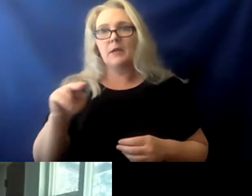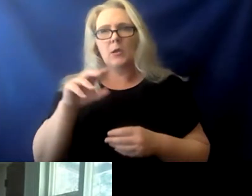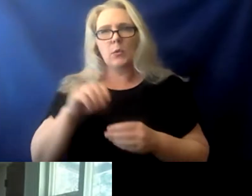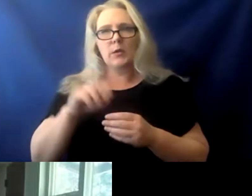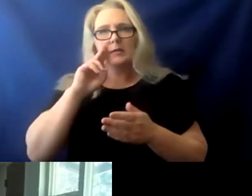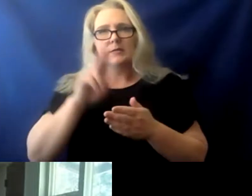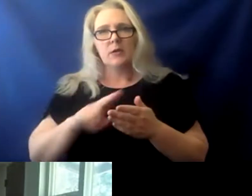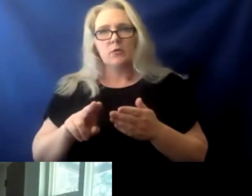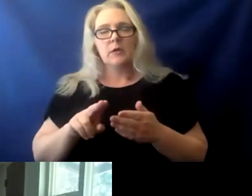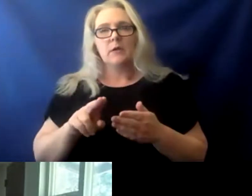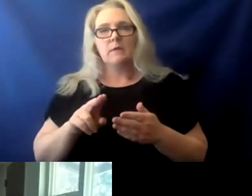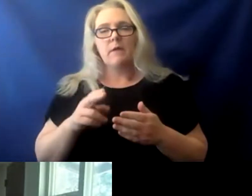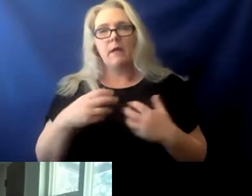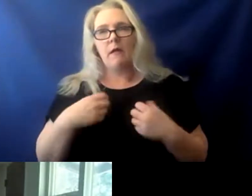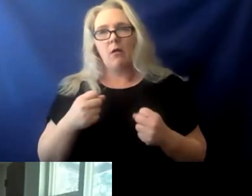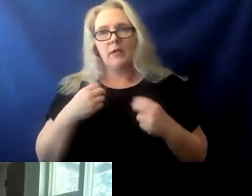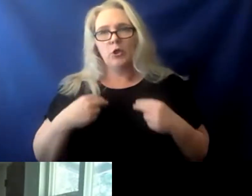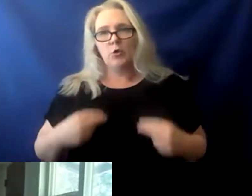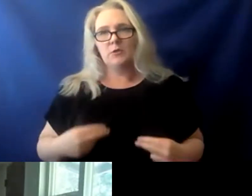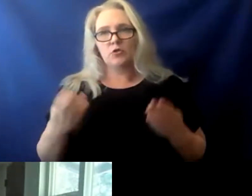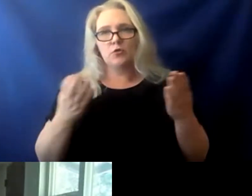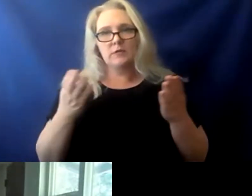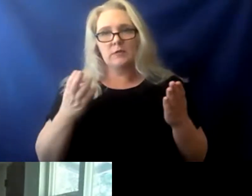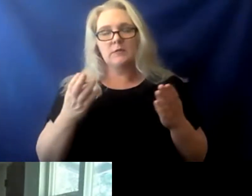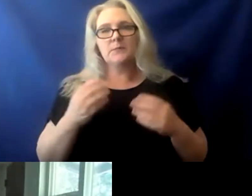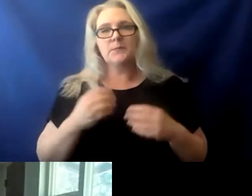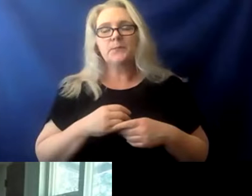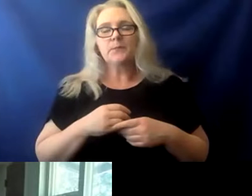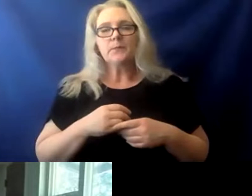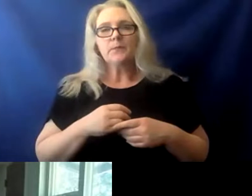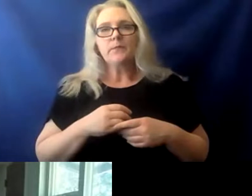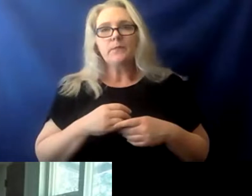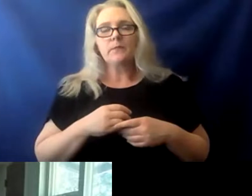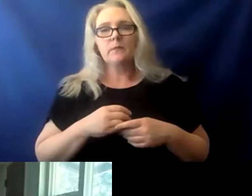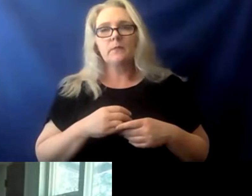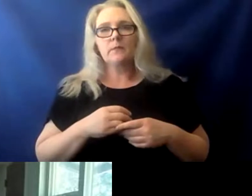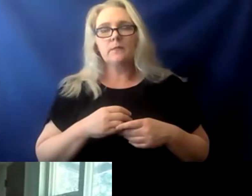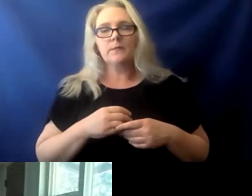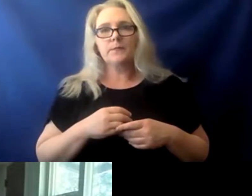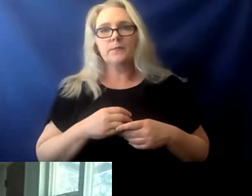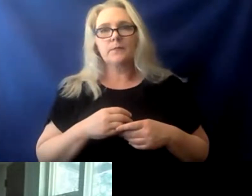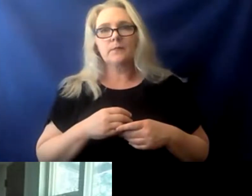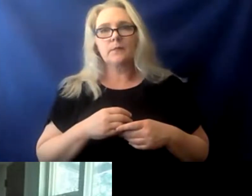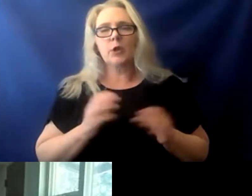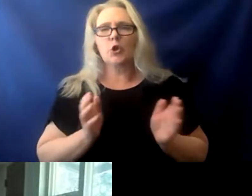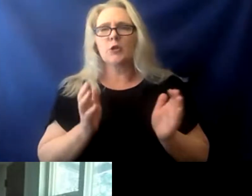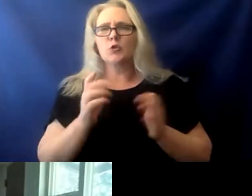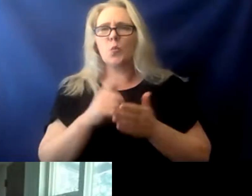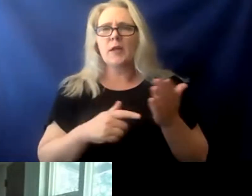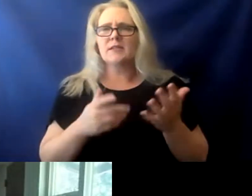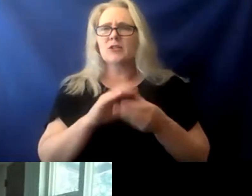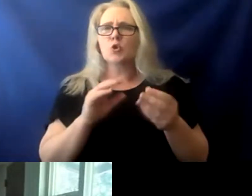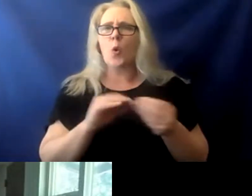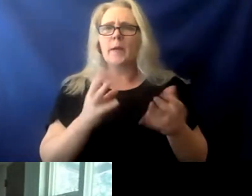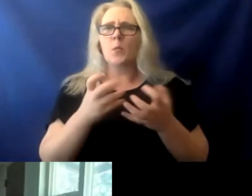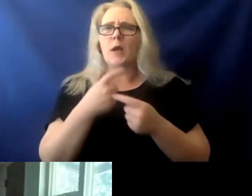Health and Human Services that comes from California. So I just encourage us to think about what is the story we want to tell in Washington.